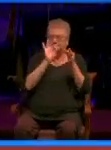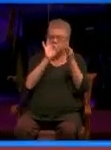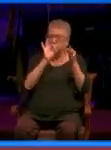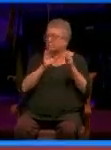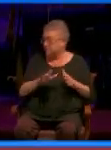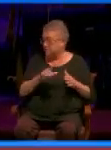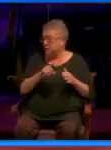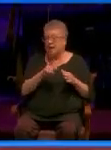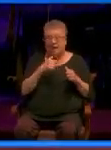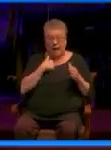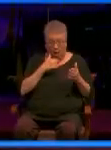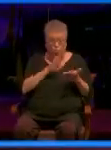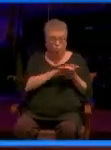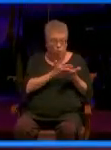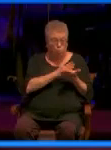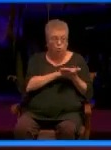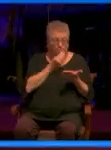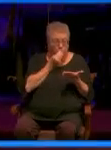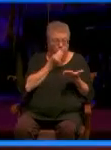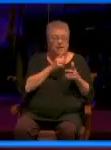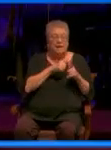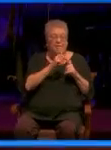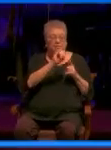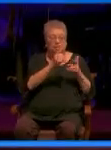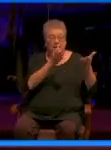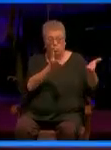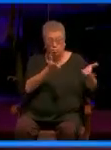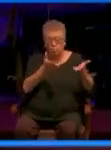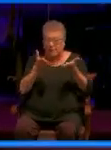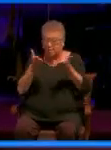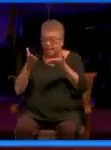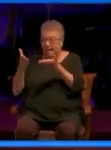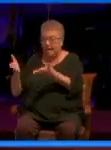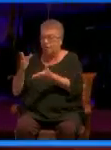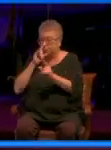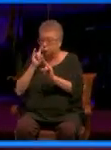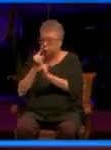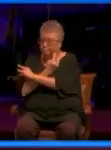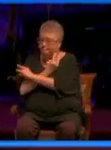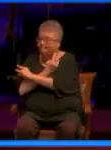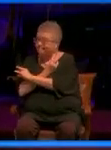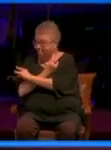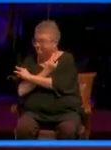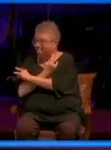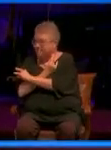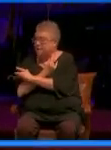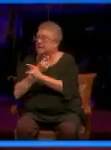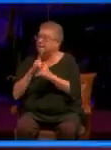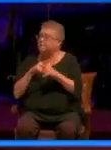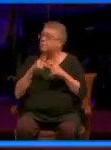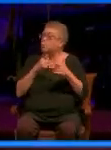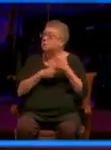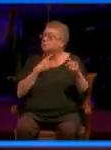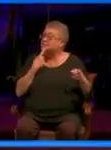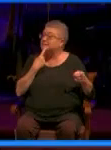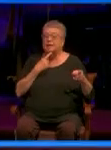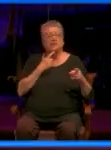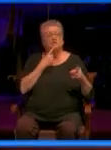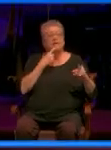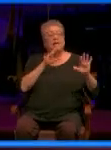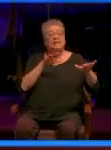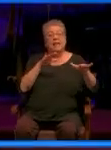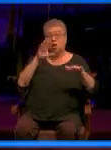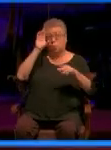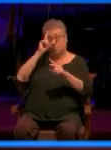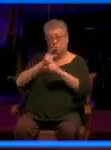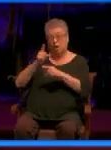will cook the food, and Jacob will carry out the ruse. Then what does she say? She says, now your